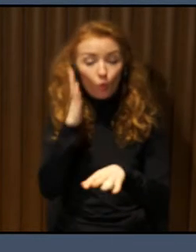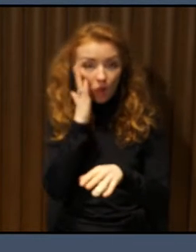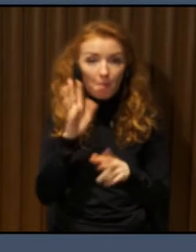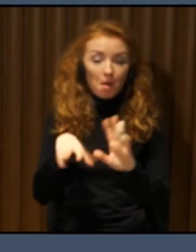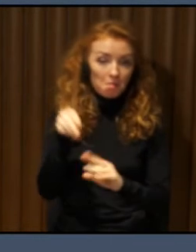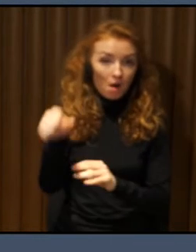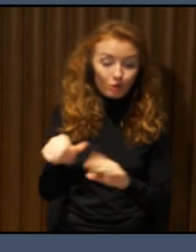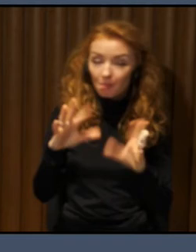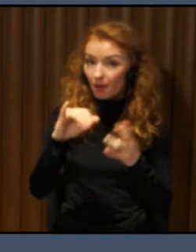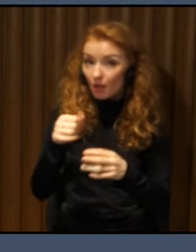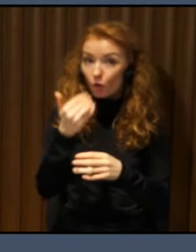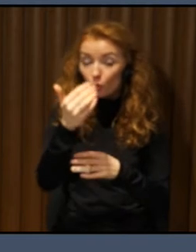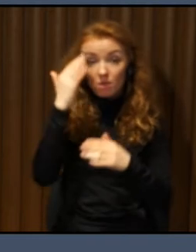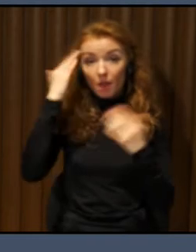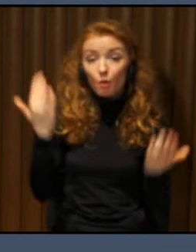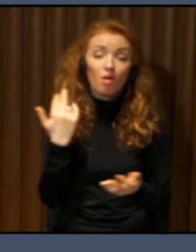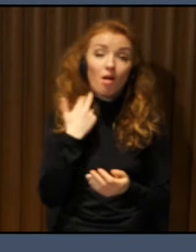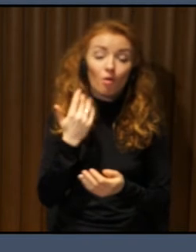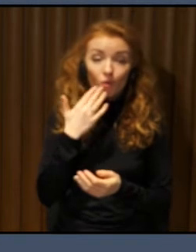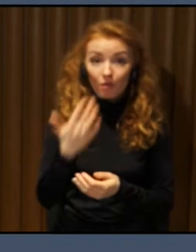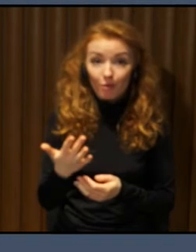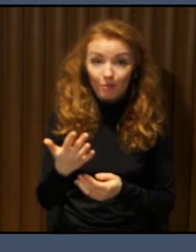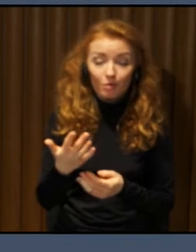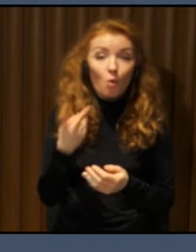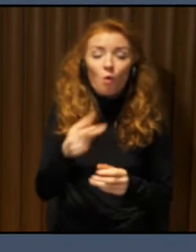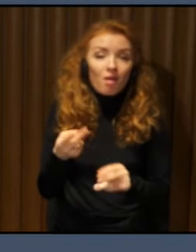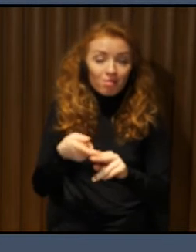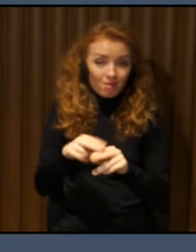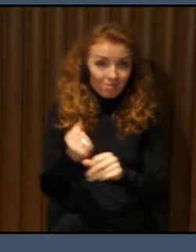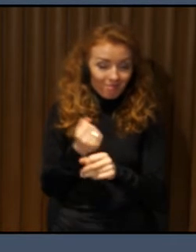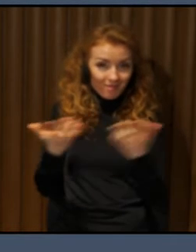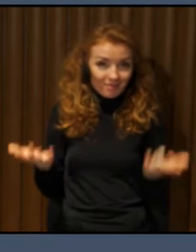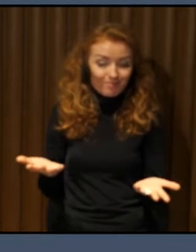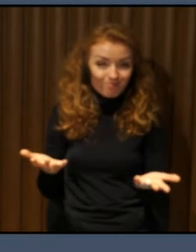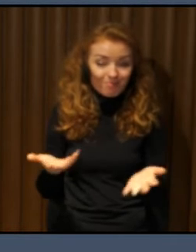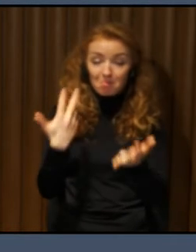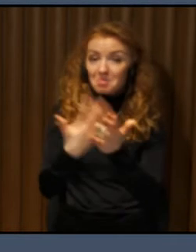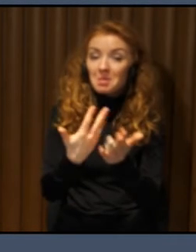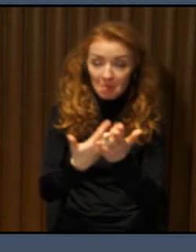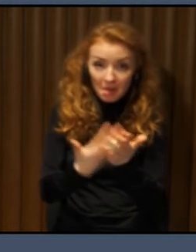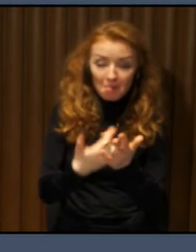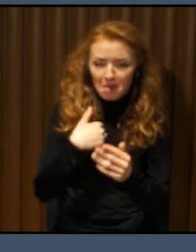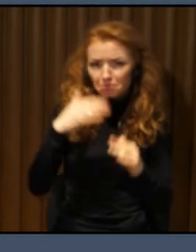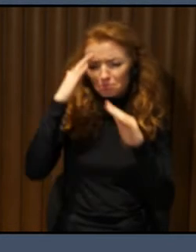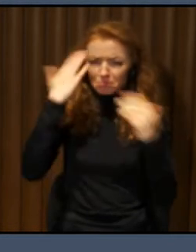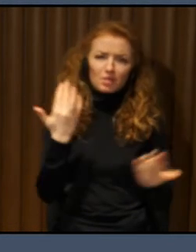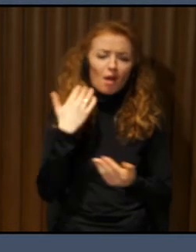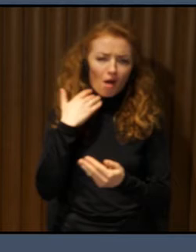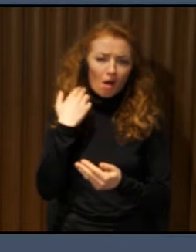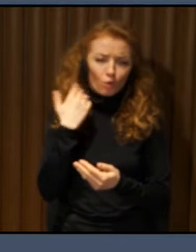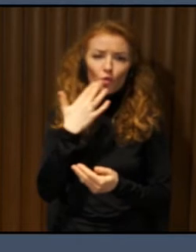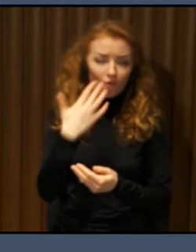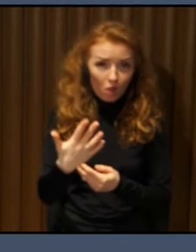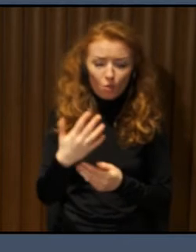supports, I might just say I'm hungry because I don't know I need to look for a food bank or a food basket. And so what we've done